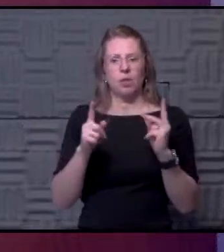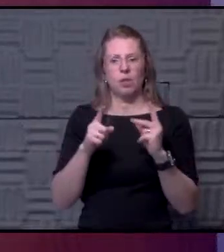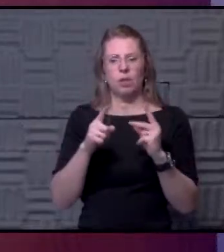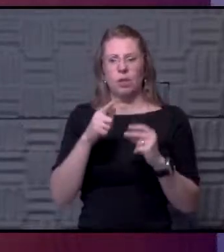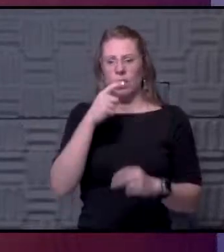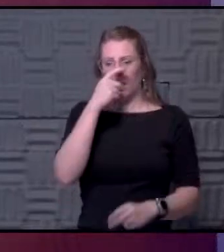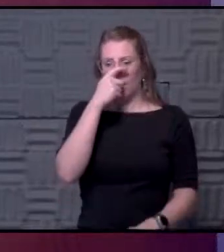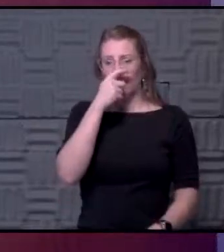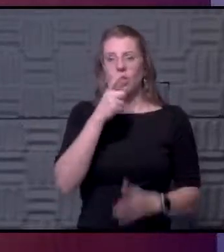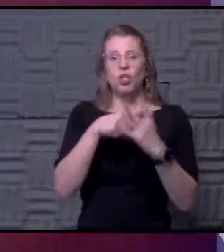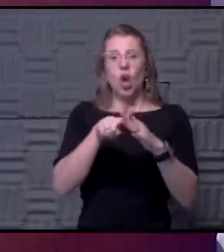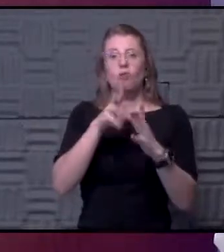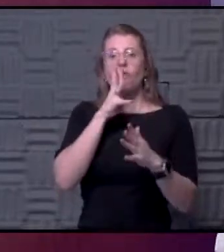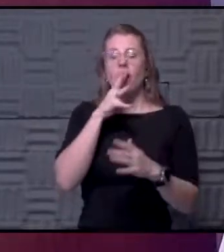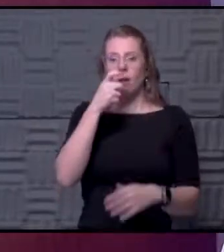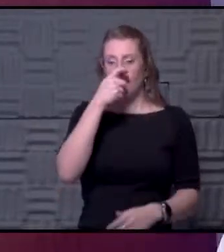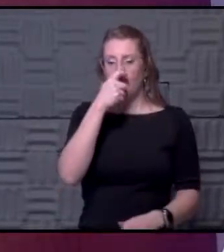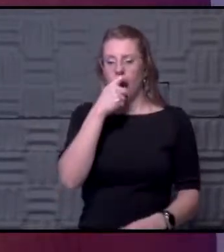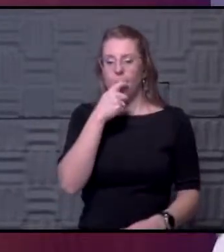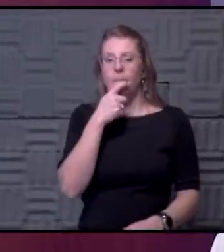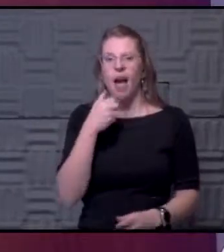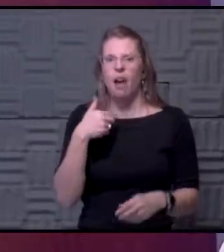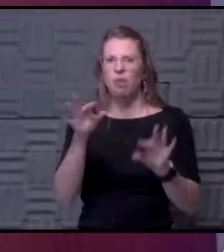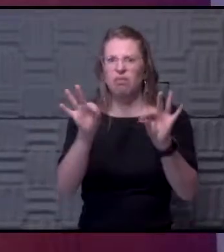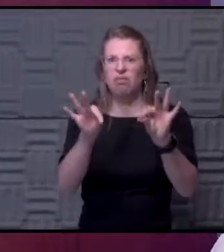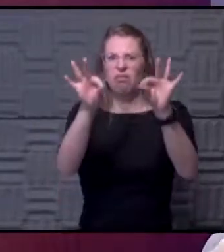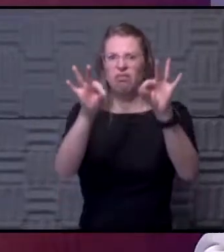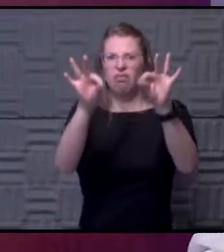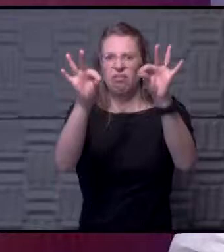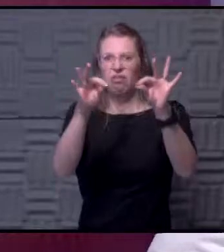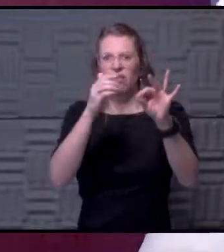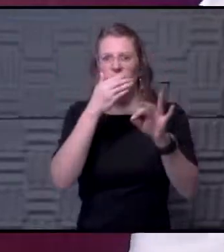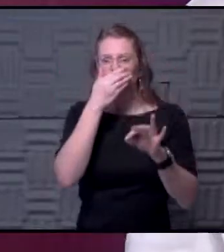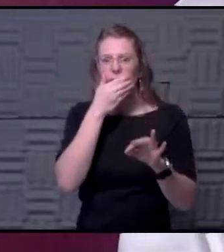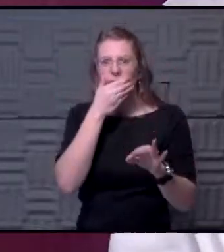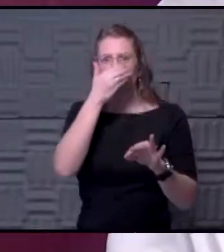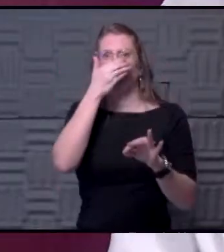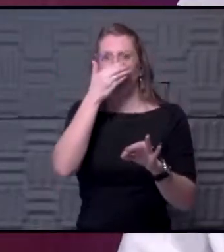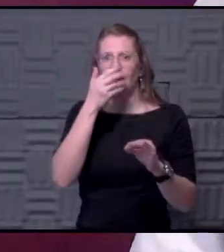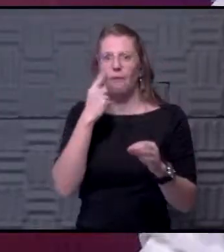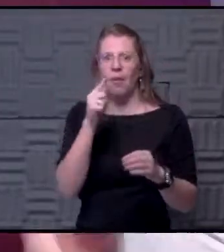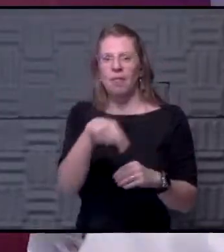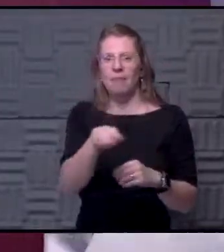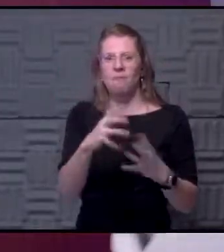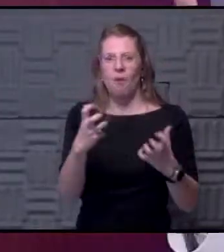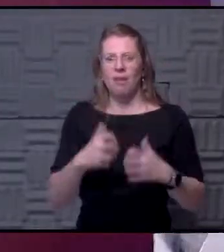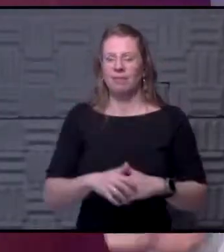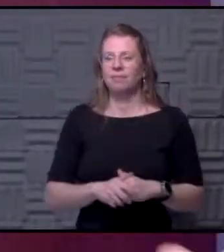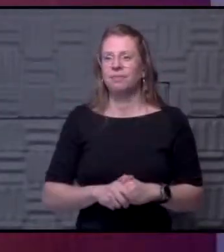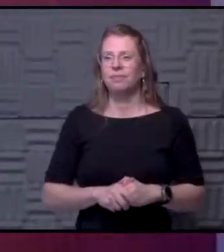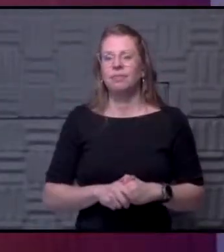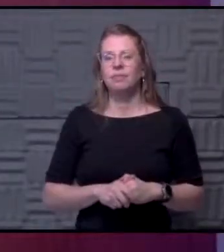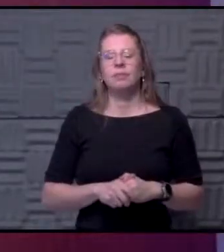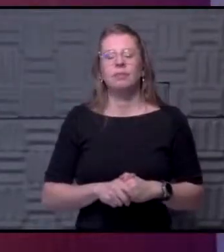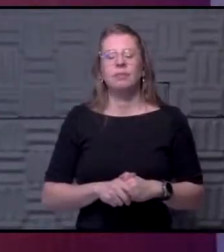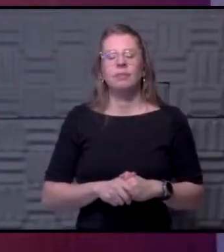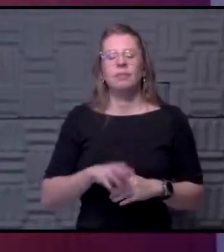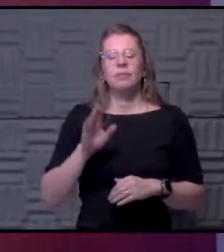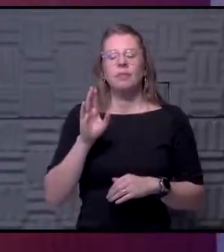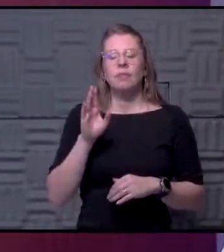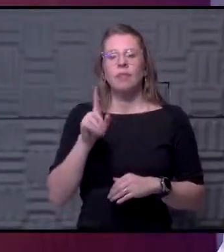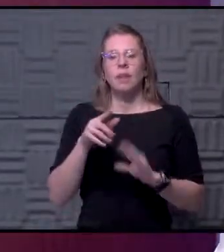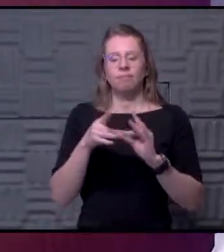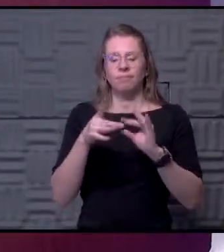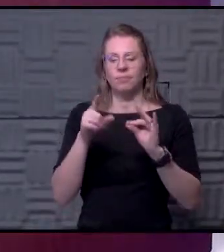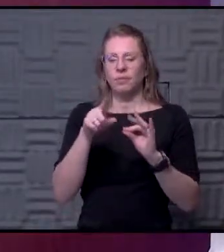drops right below their nose, and I just want to go over there and push it right back up. Yeah. So you guys comment, I saw a report